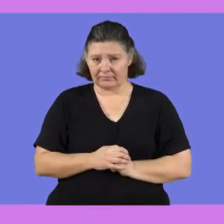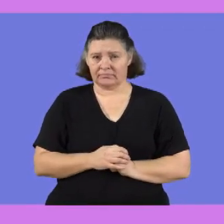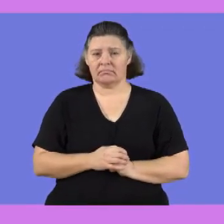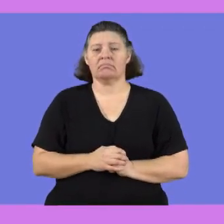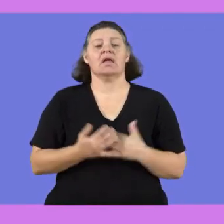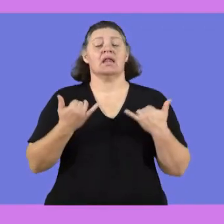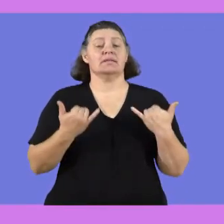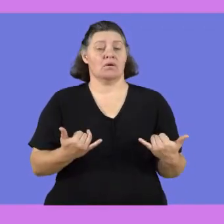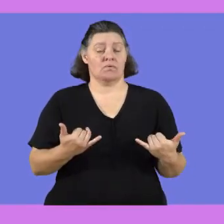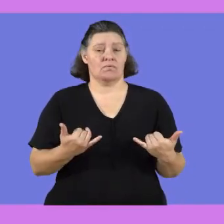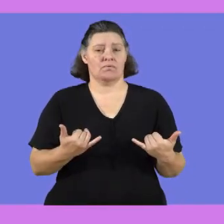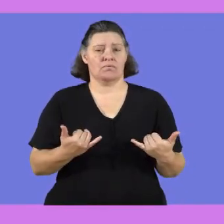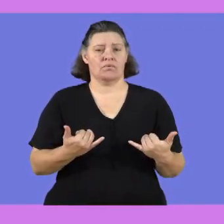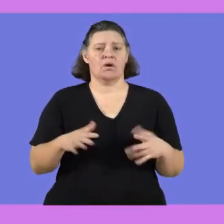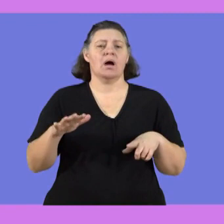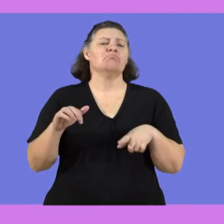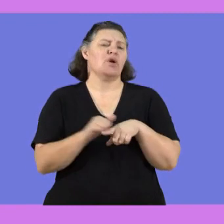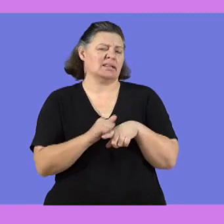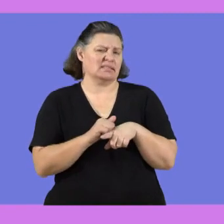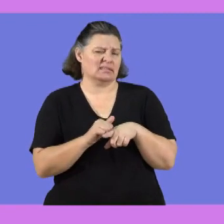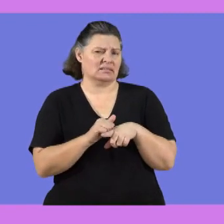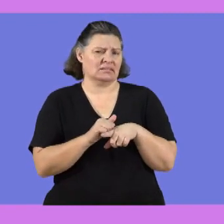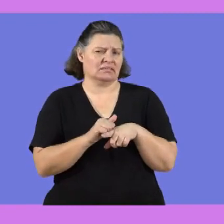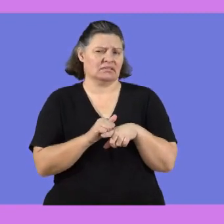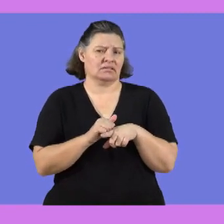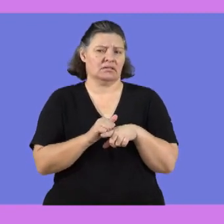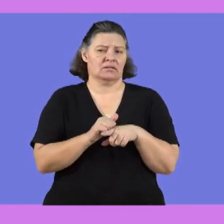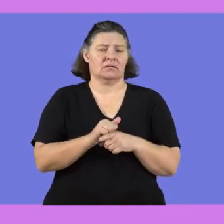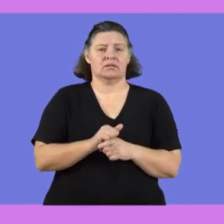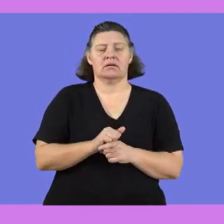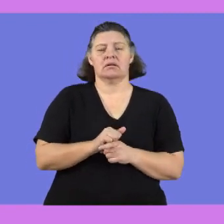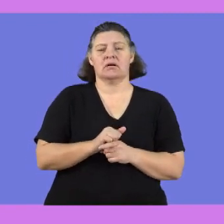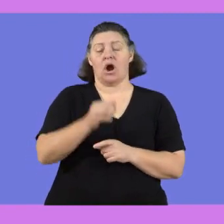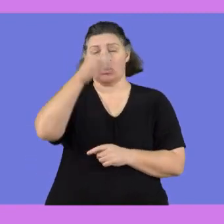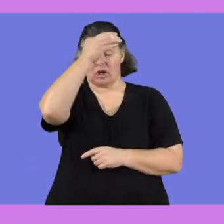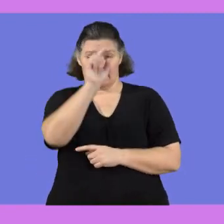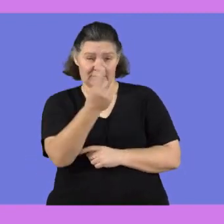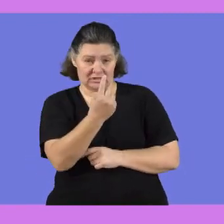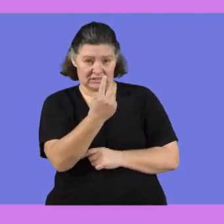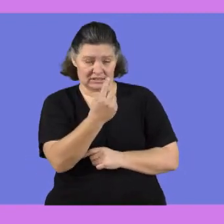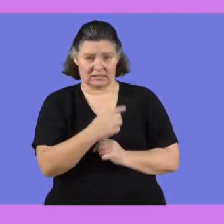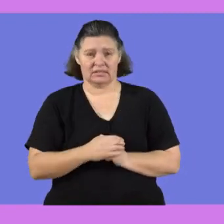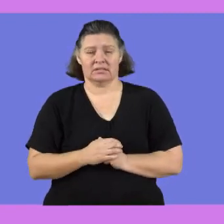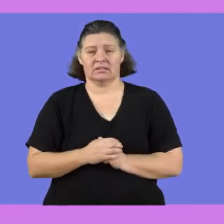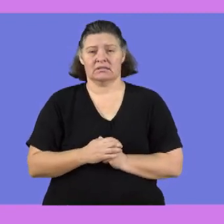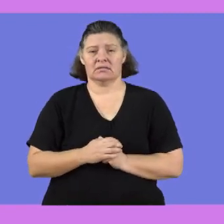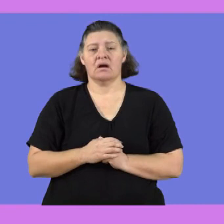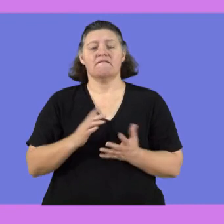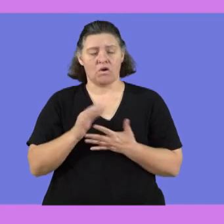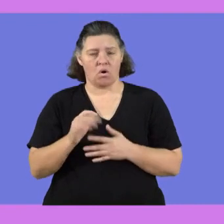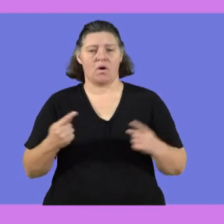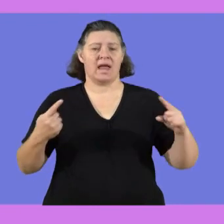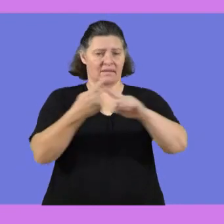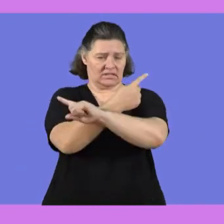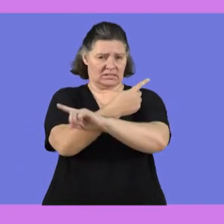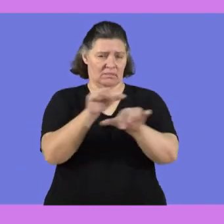Okay, now let us have a practice of the first concept of the